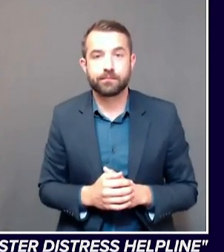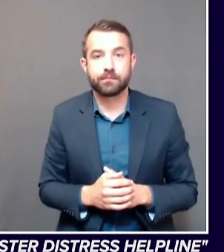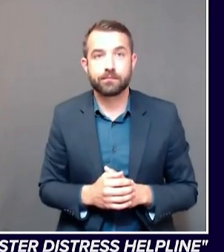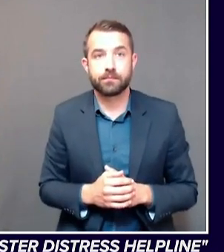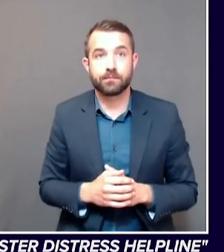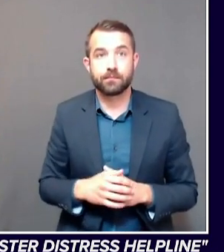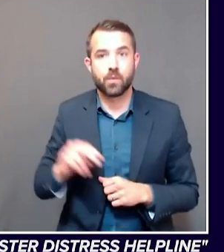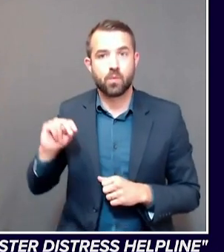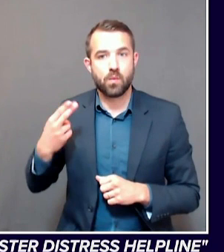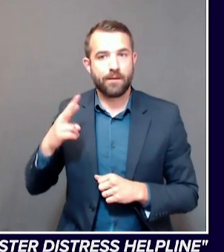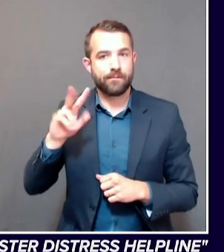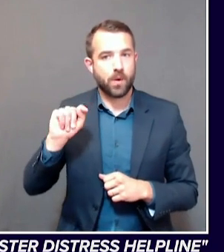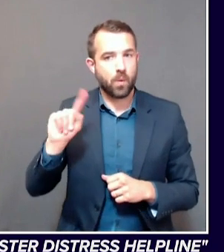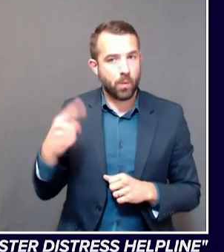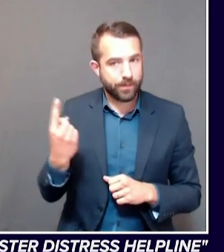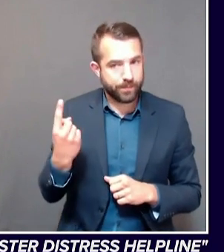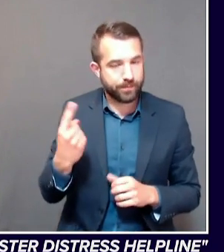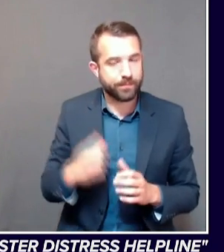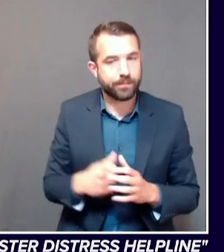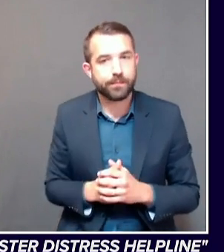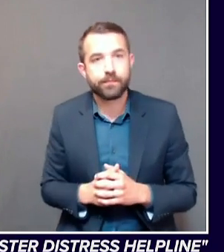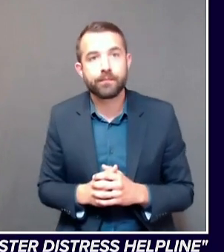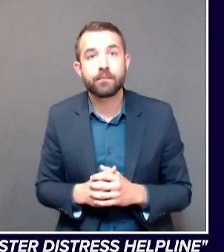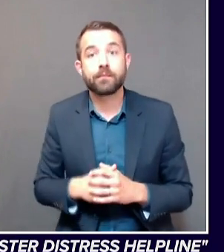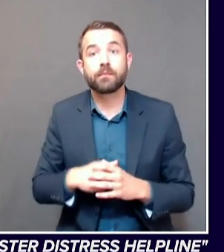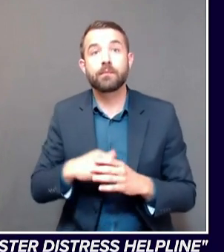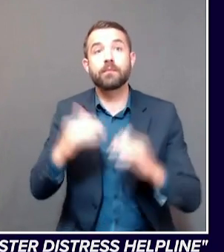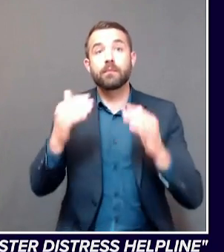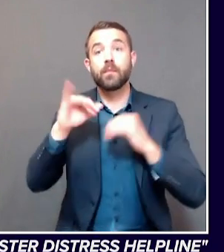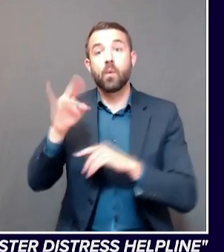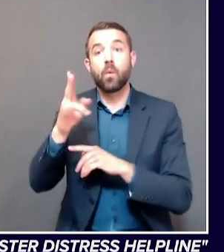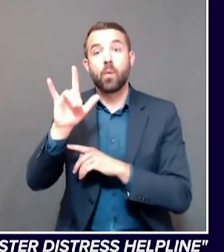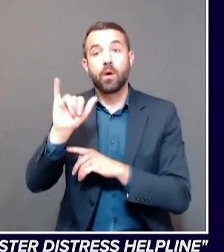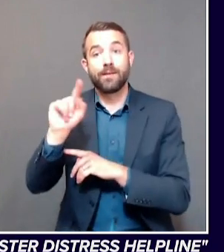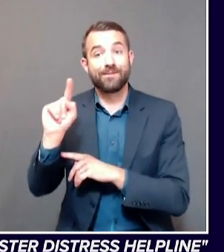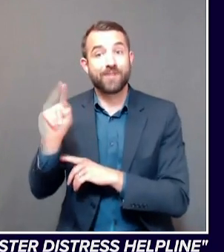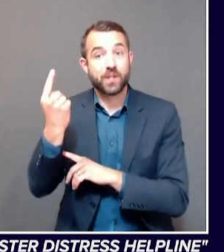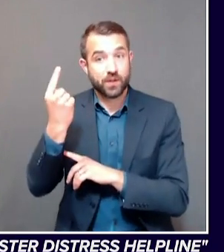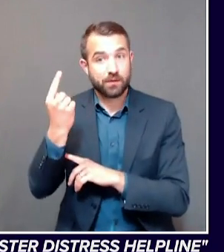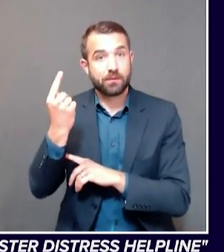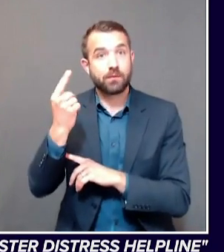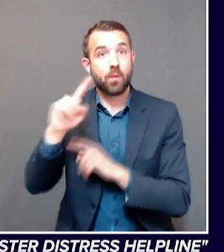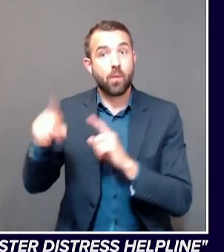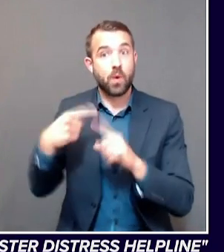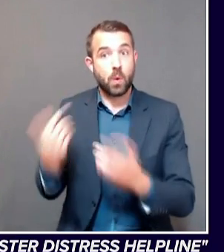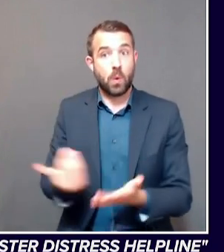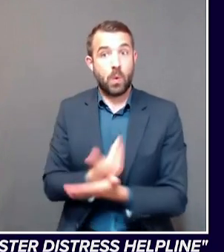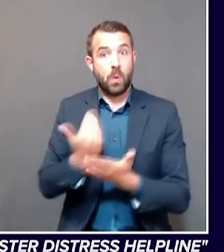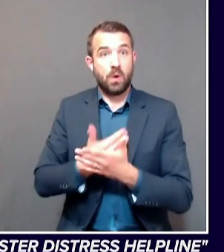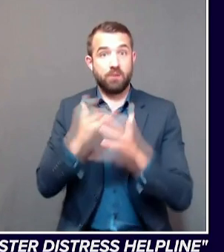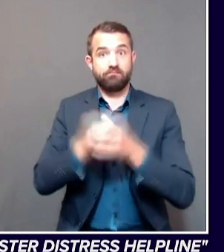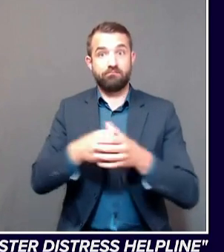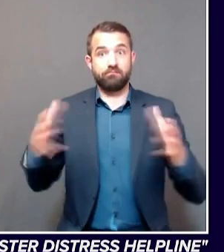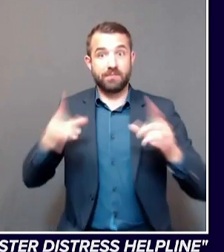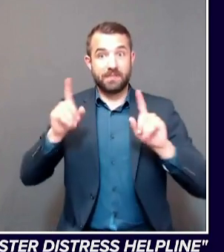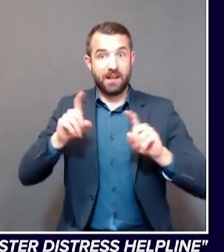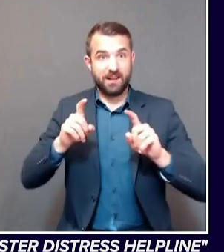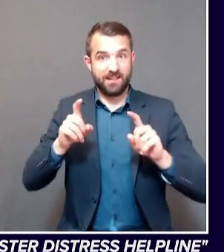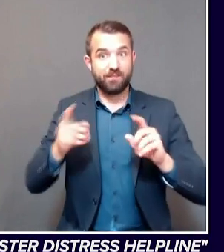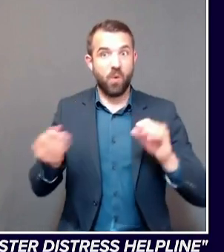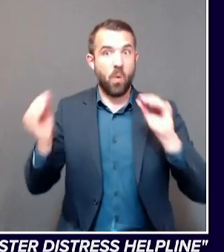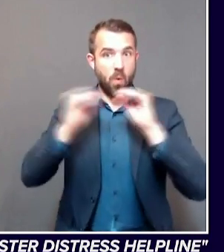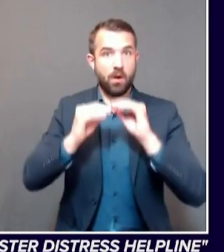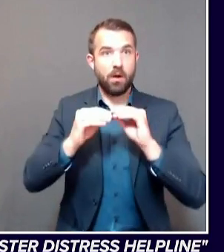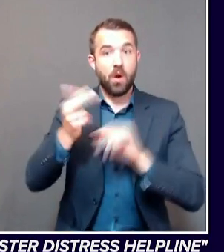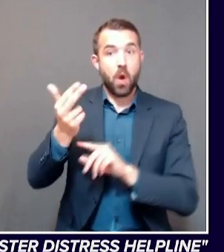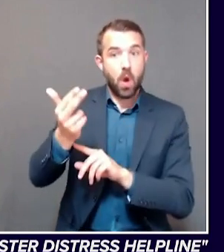beginning July 1st, when our own testing capacity is expected to significantly expand, hotels and lodging